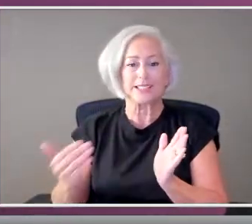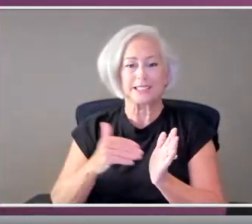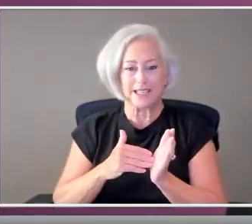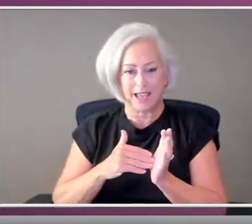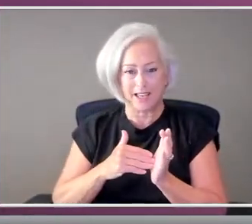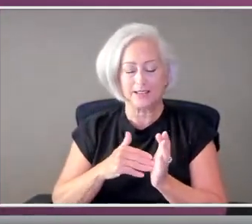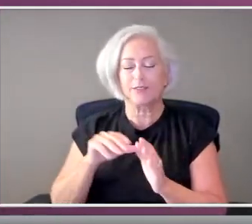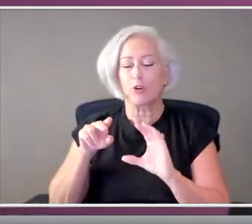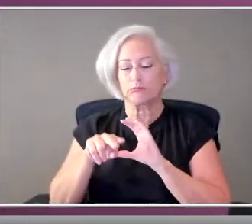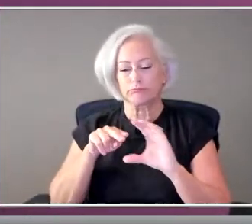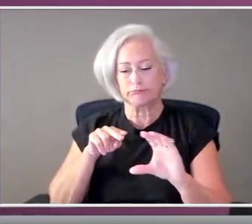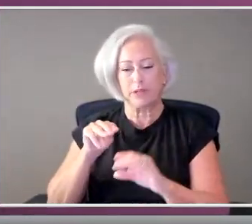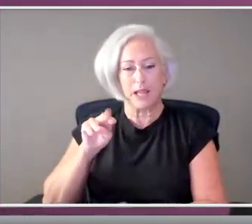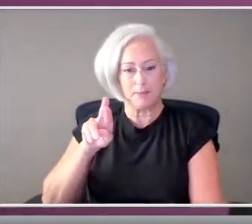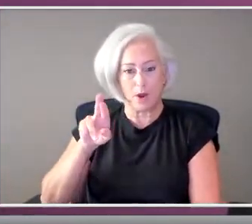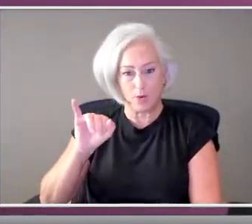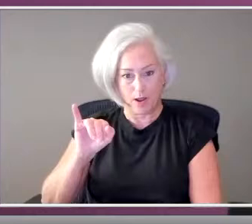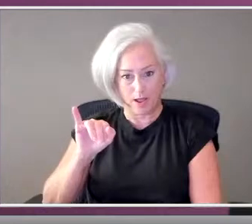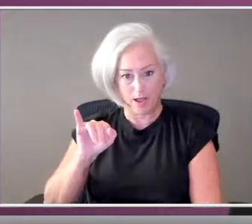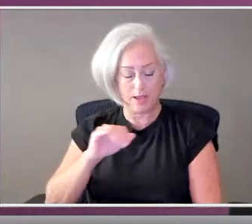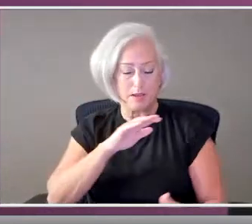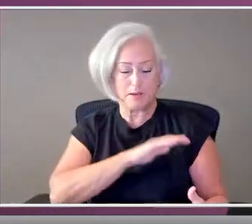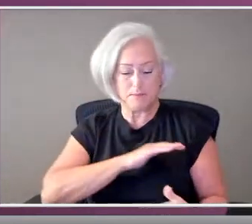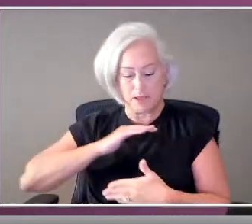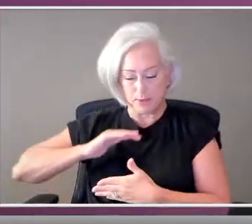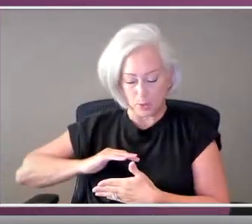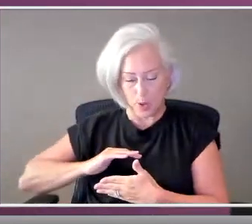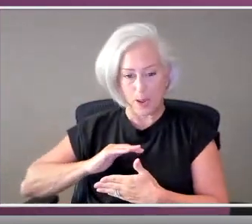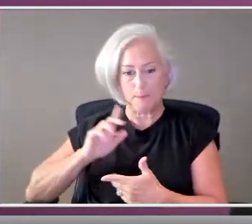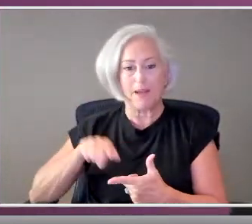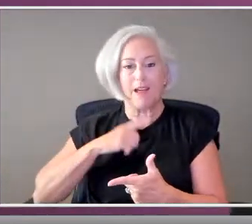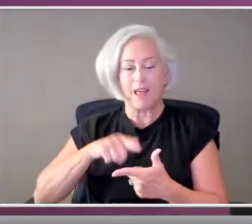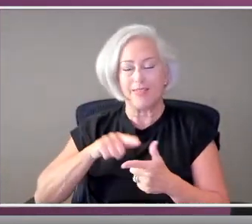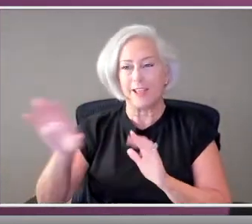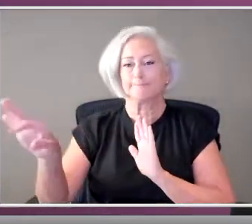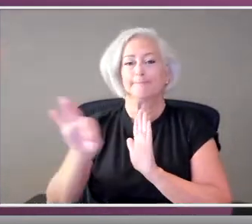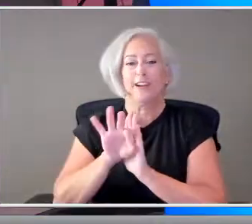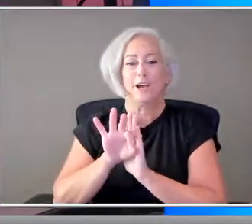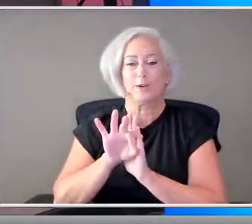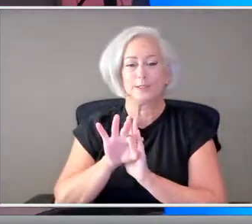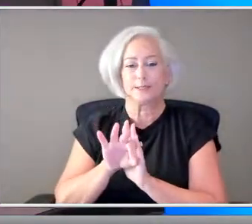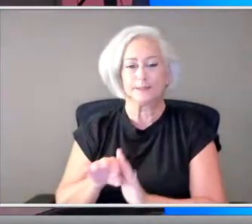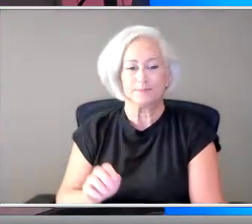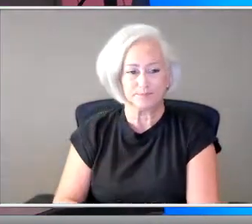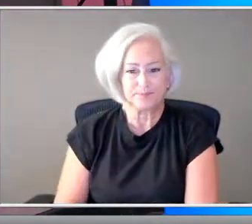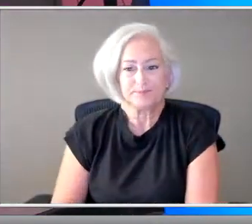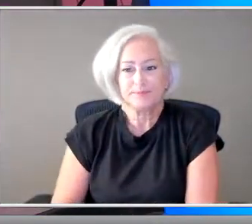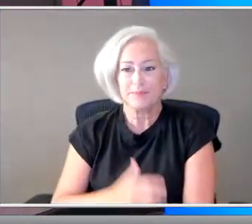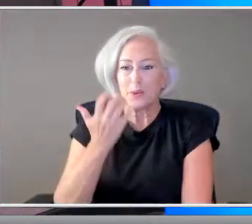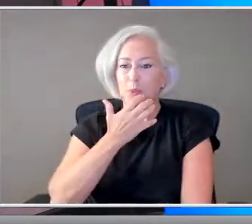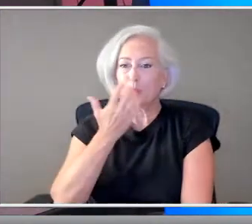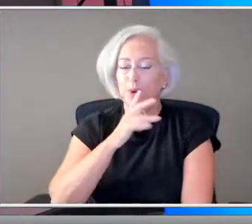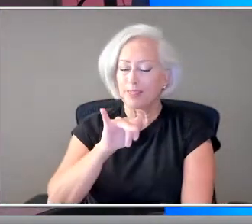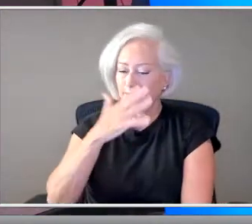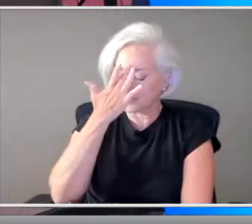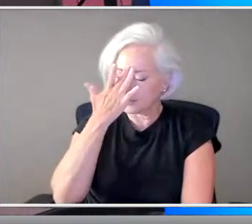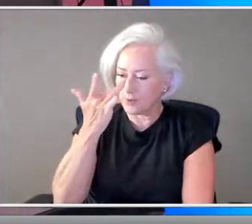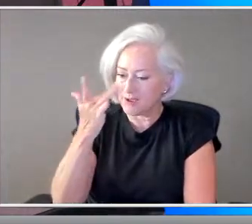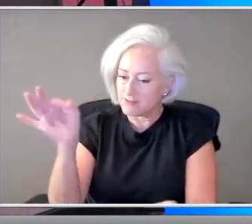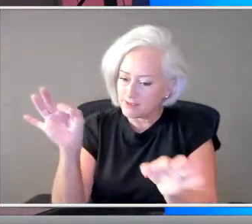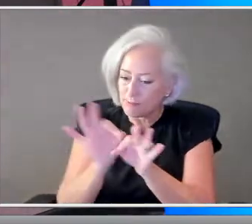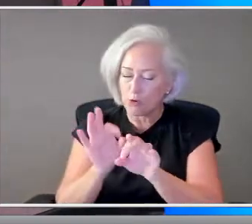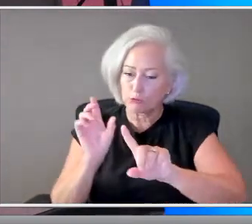and, mammogram, and that is when it was discovered. So that's why it's so important to get checked every